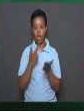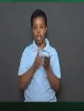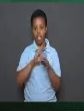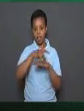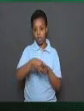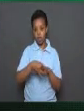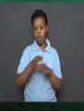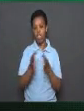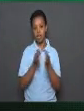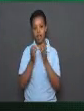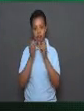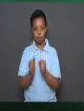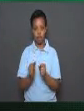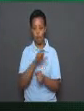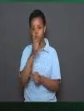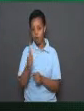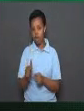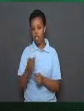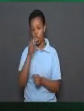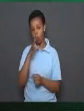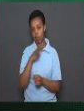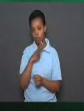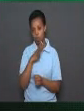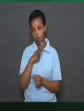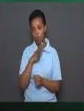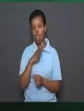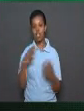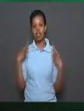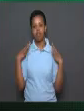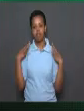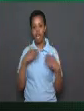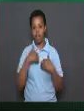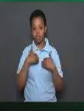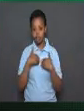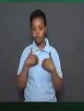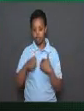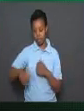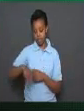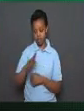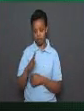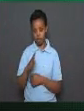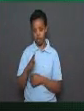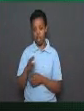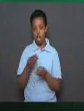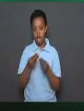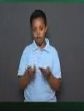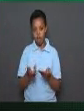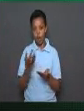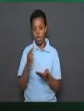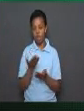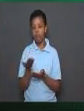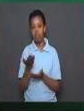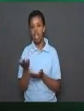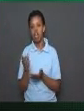be defined as any person, animal, plant, soil, or